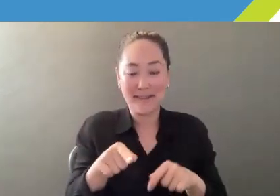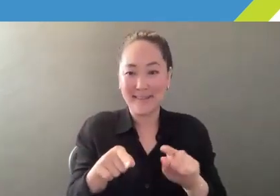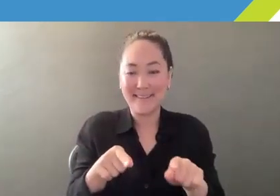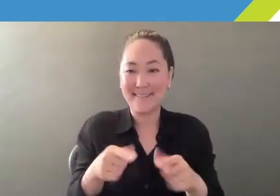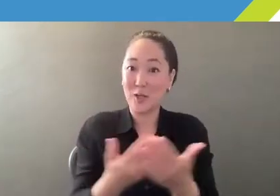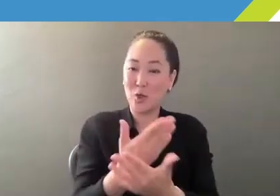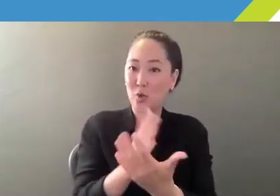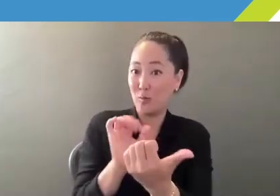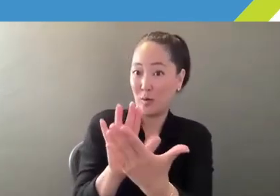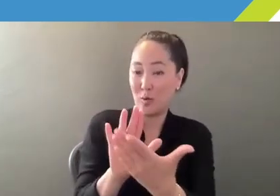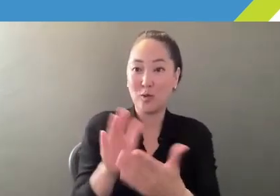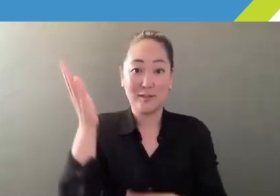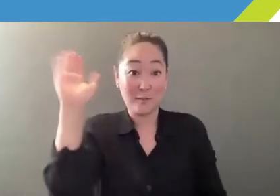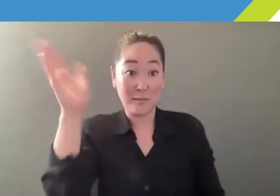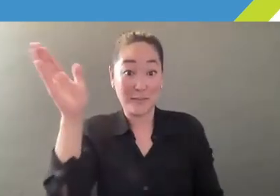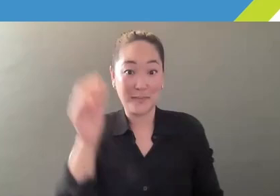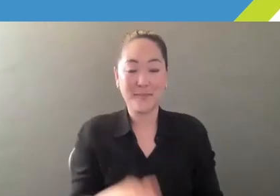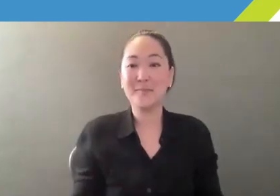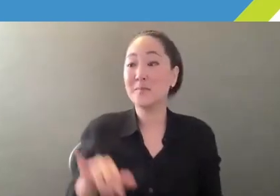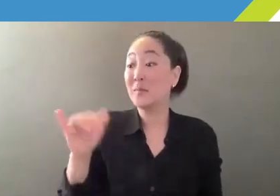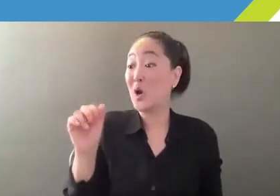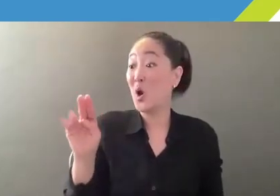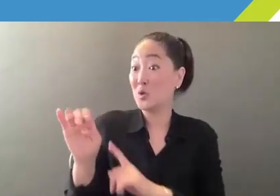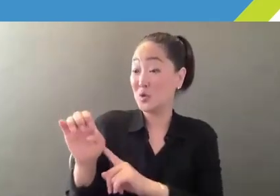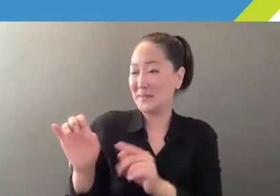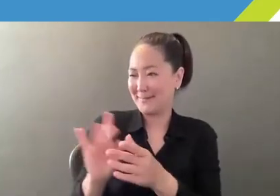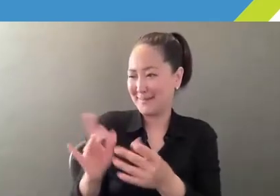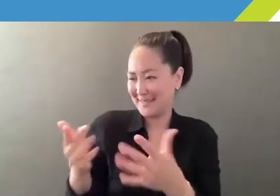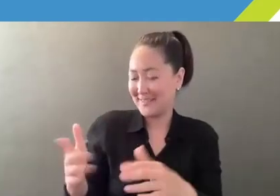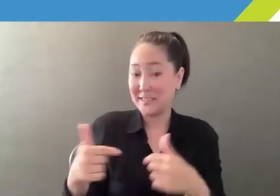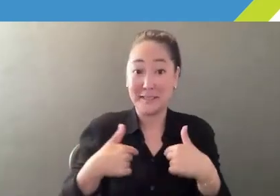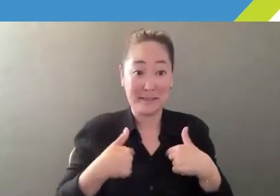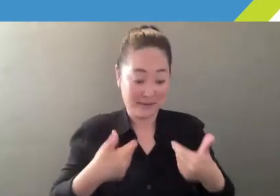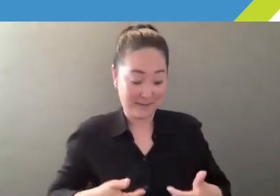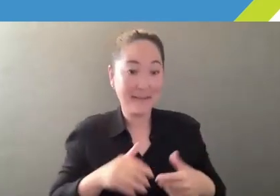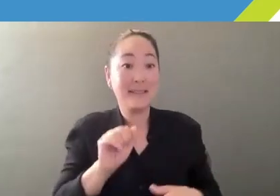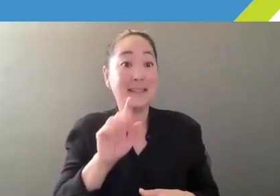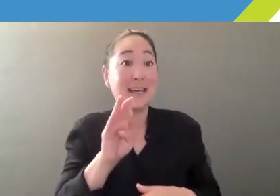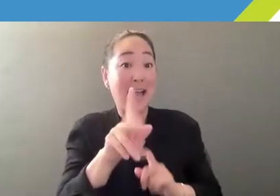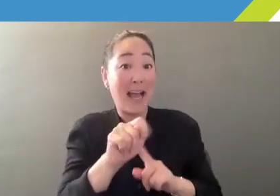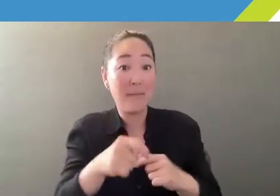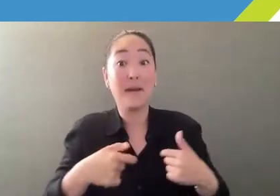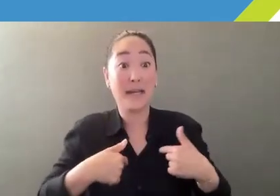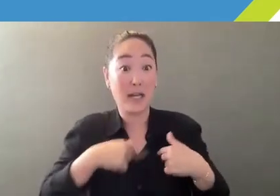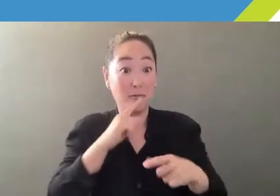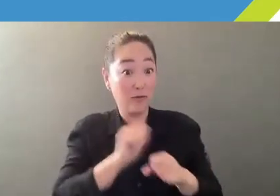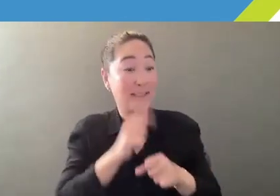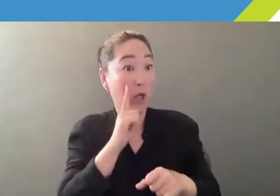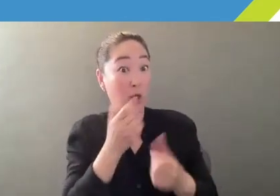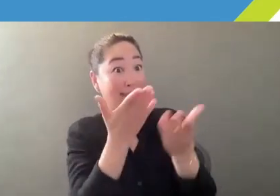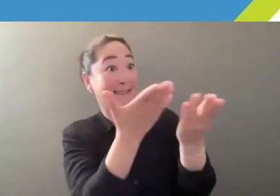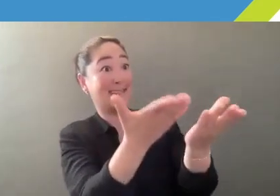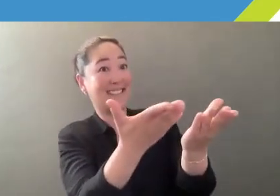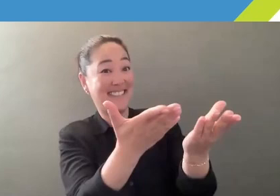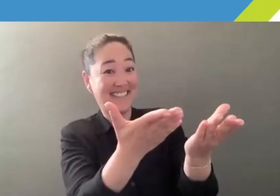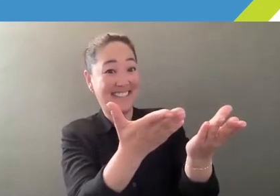of presenting. So as Joanne mentioned, my name is Albert. I do not look like this in real life. I look like that. So